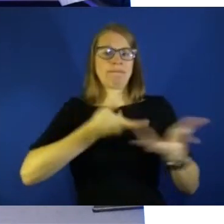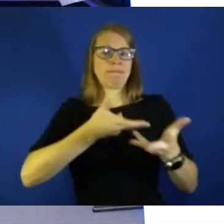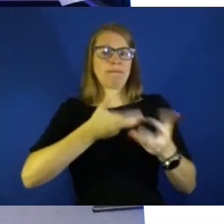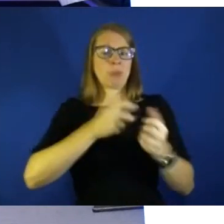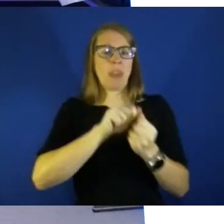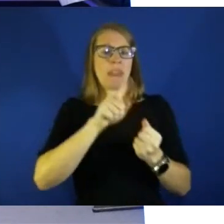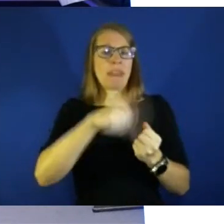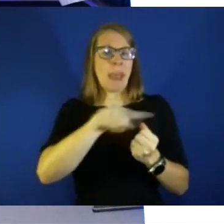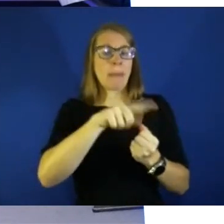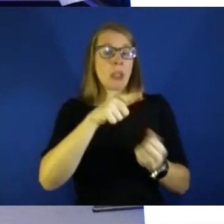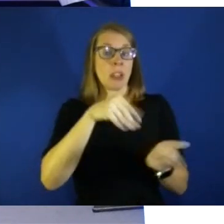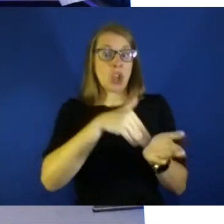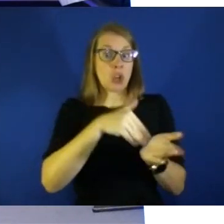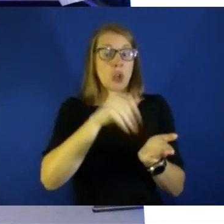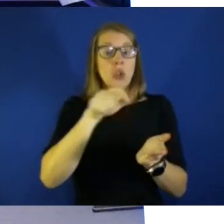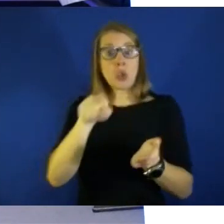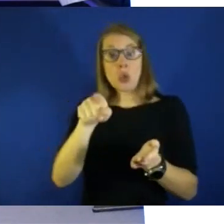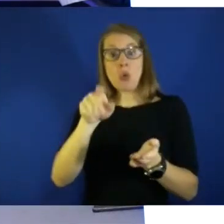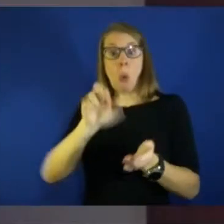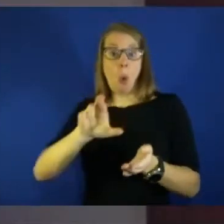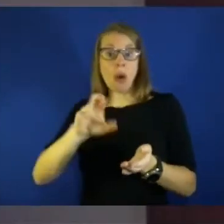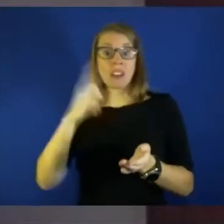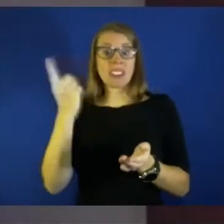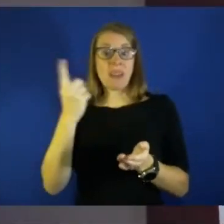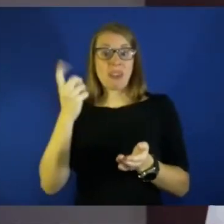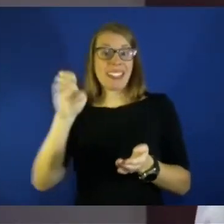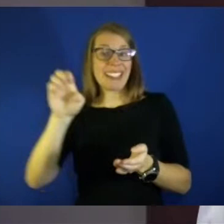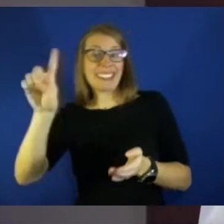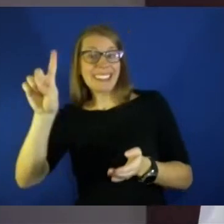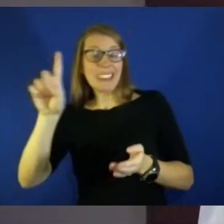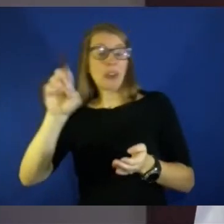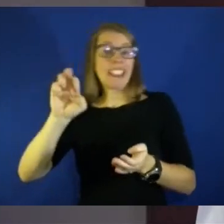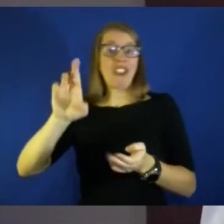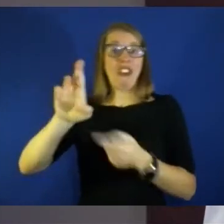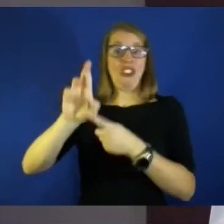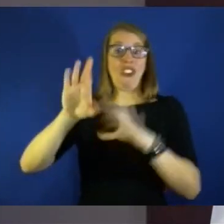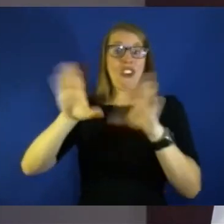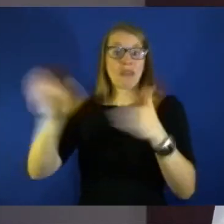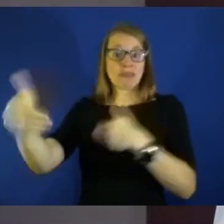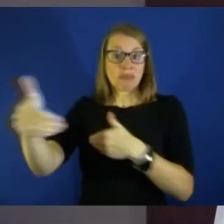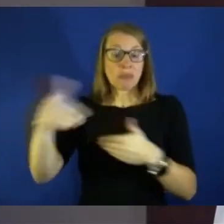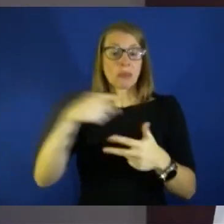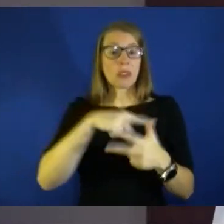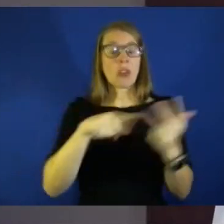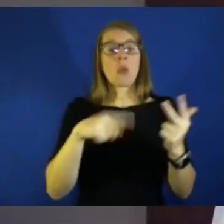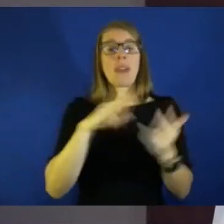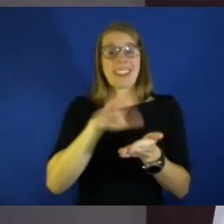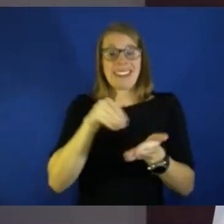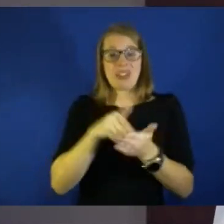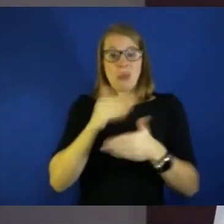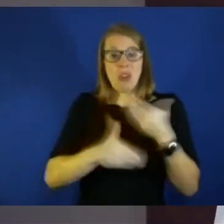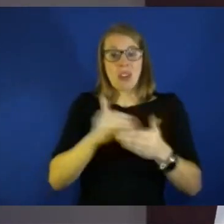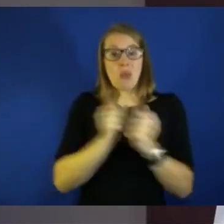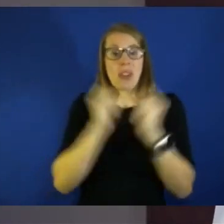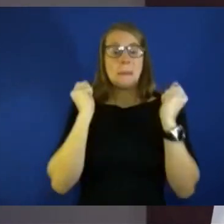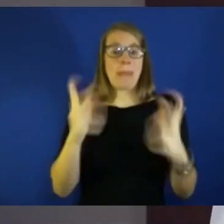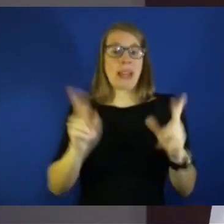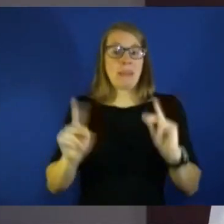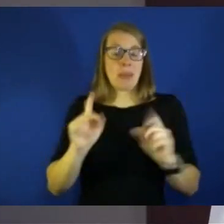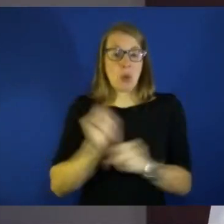you, somebody in the ED? How does that work? Yeah, we have a big centralized process with a lot of people working on this,